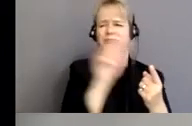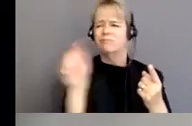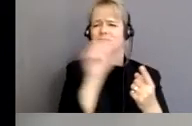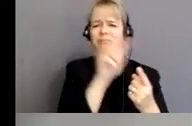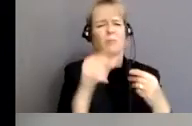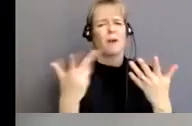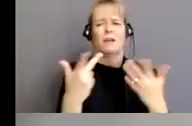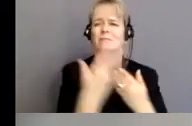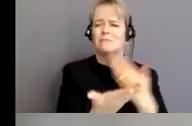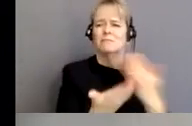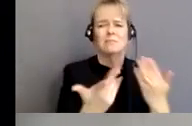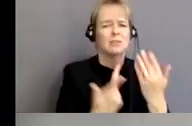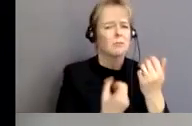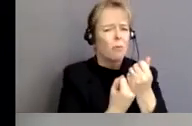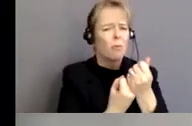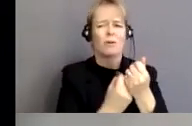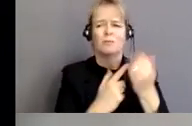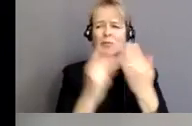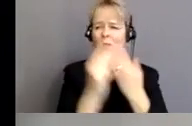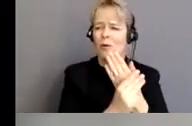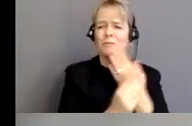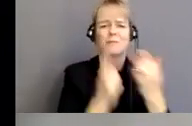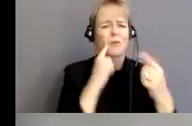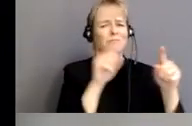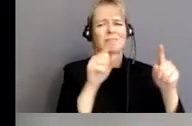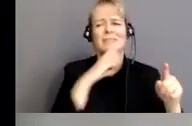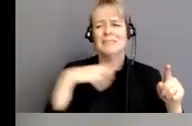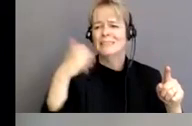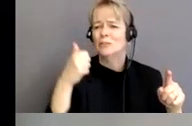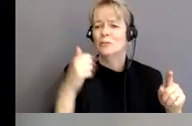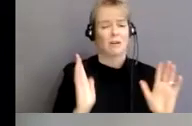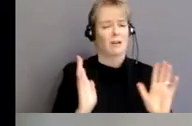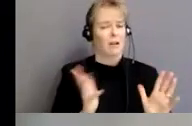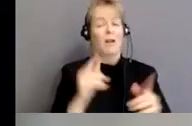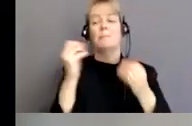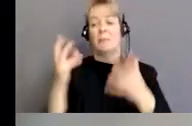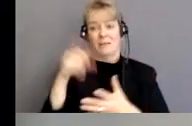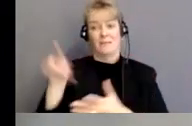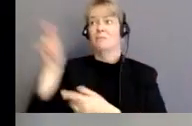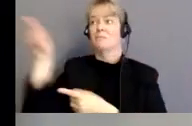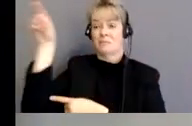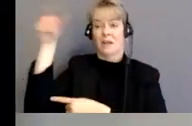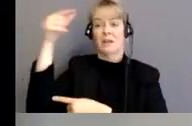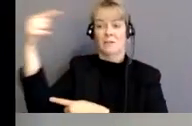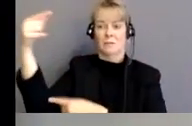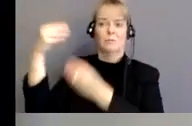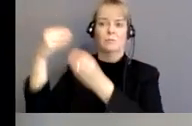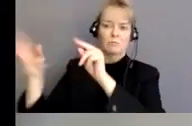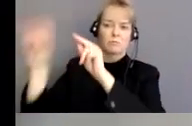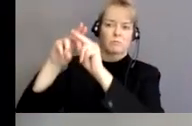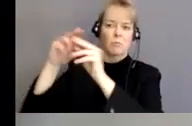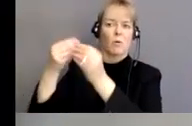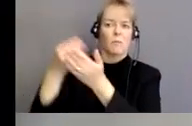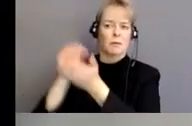to seniors, and many of them have received additional funding from our government to ensure that they are able to